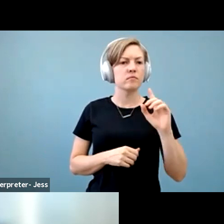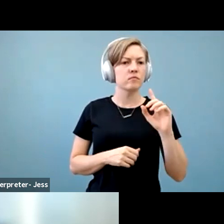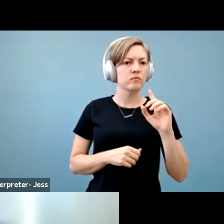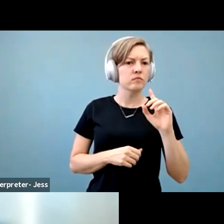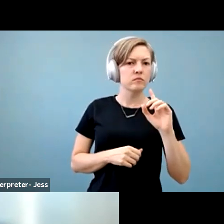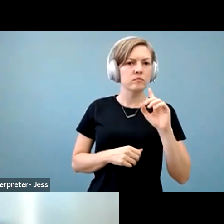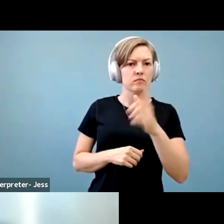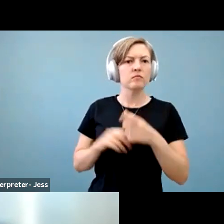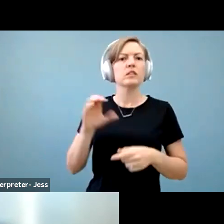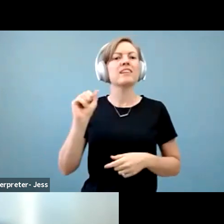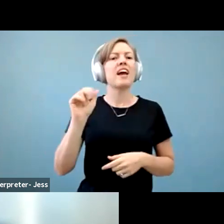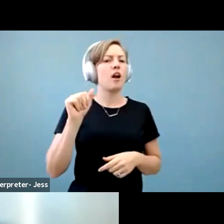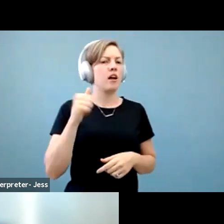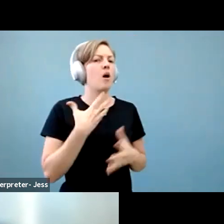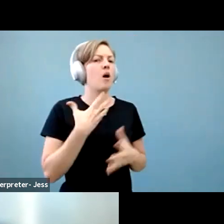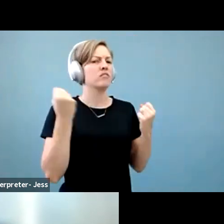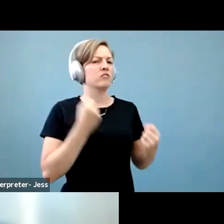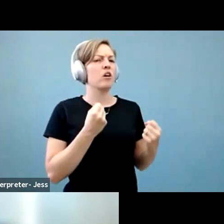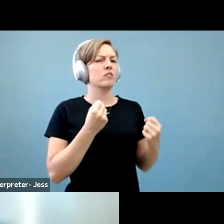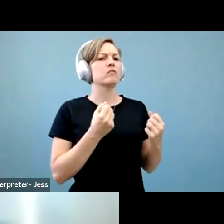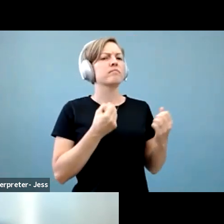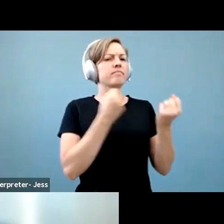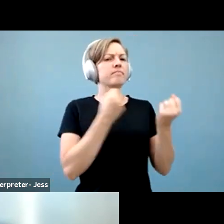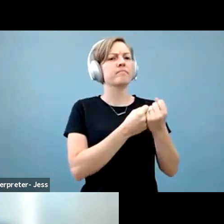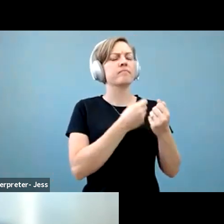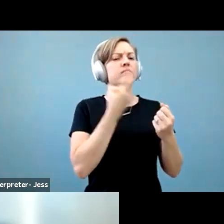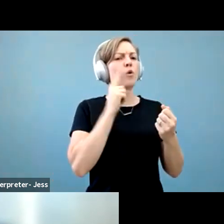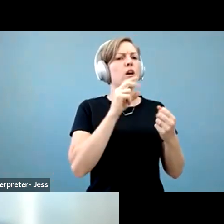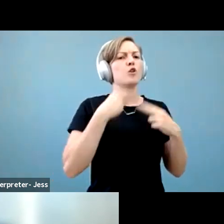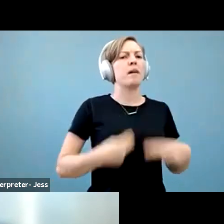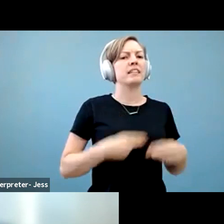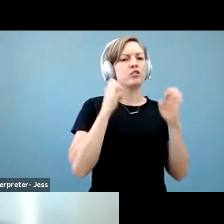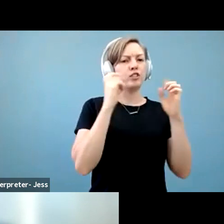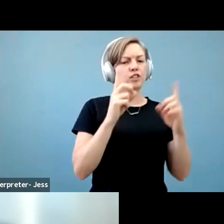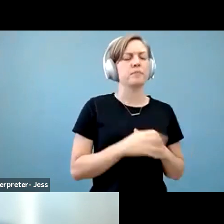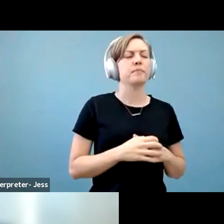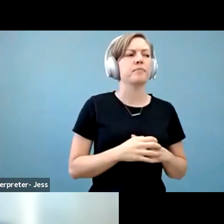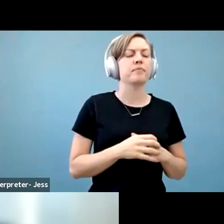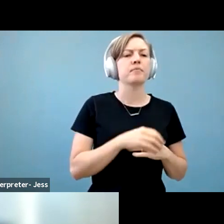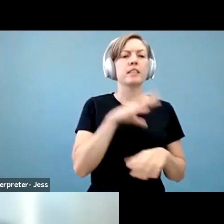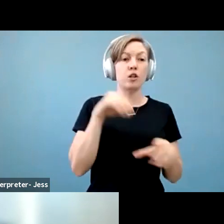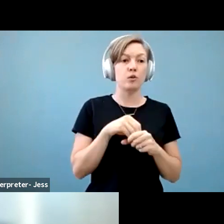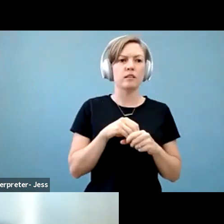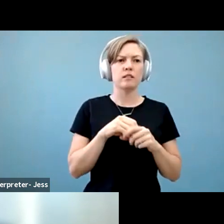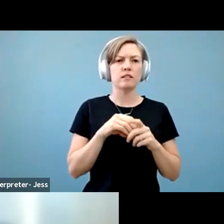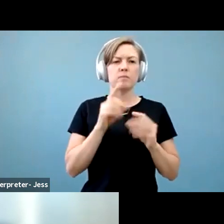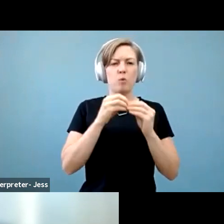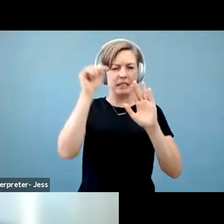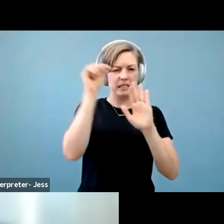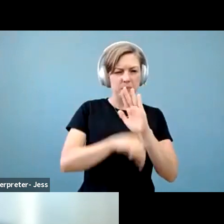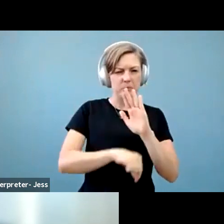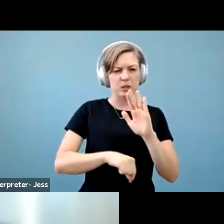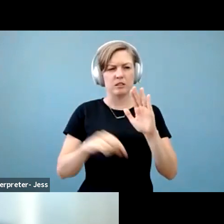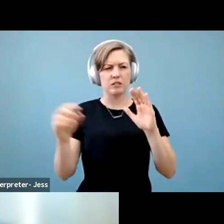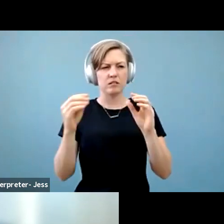Yeah, and I guess I just will make a strong case for humanities education, including a kind of a deeper and more